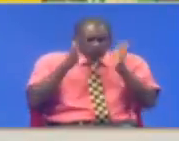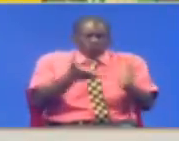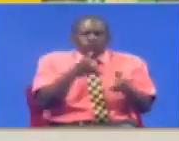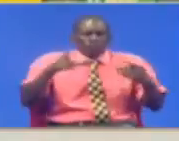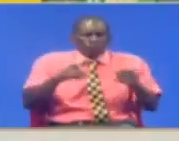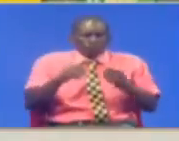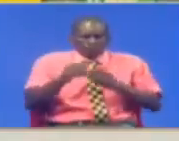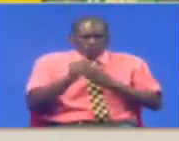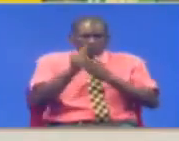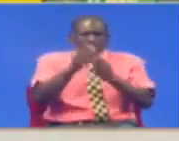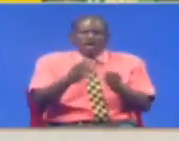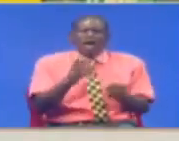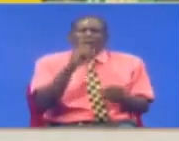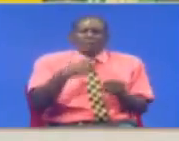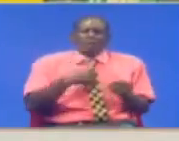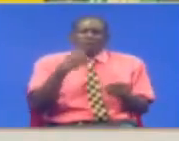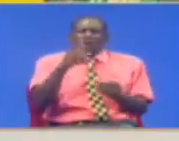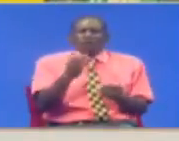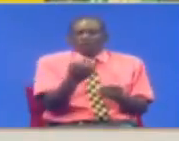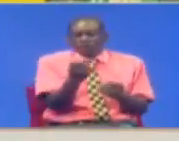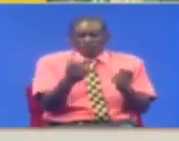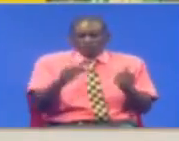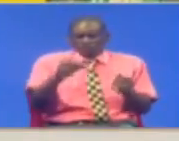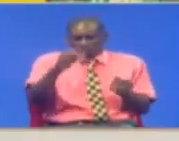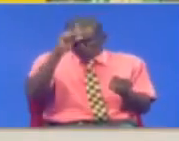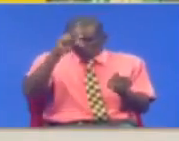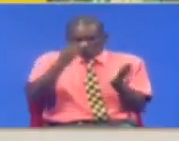few Ugandans who has been